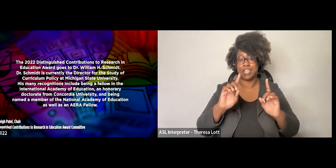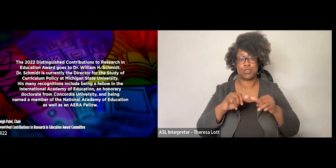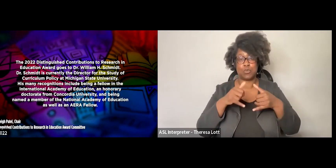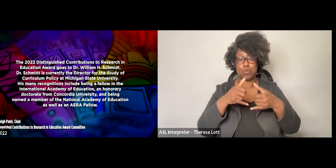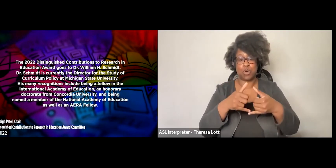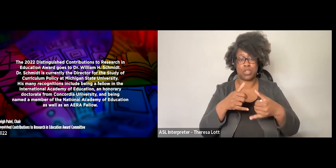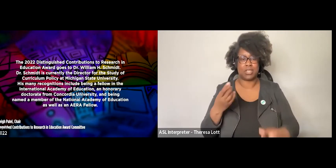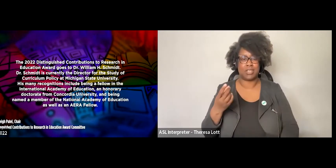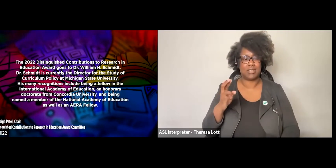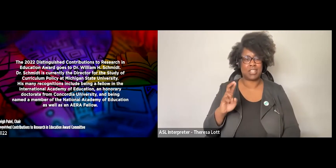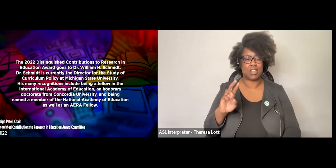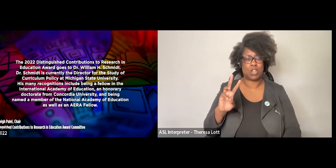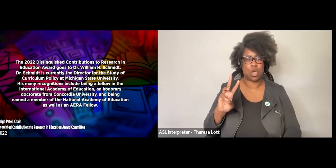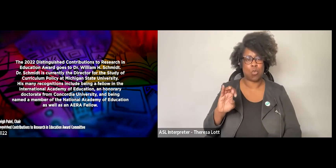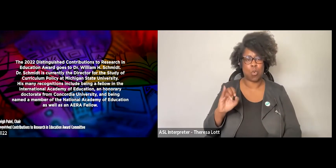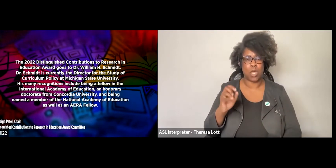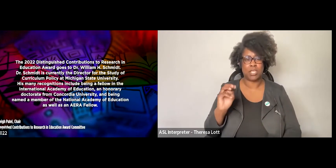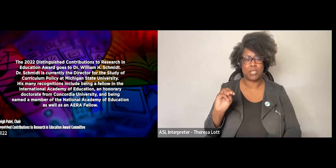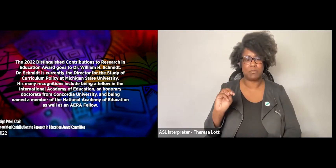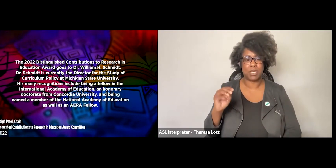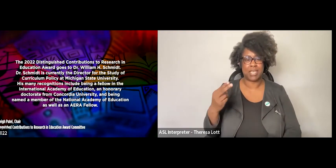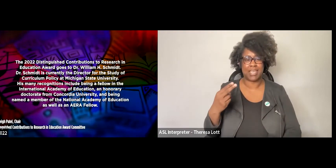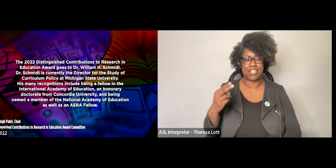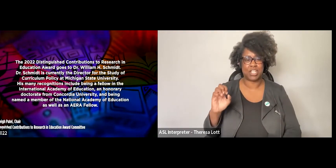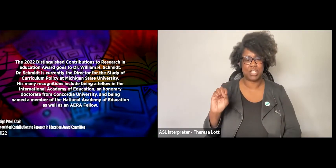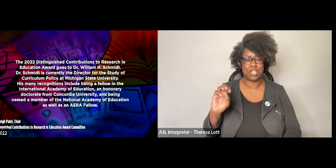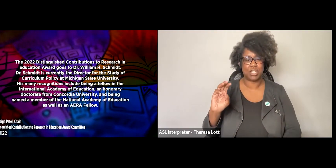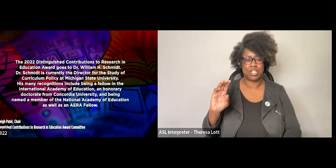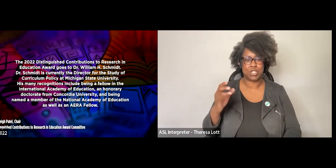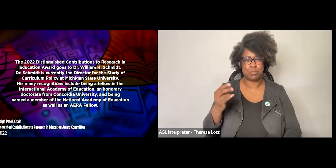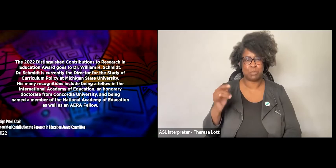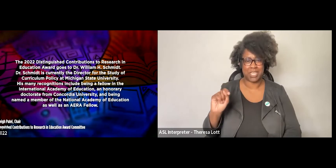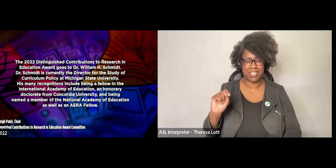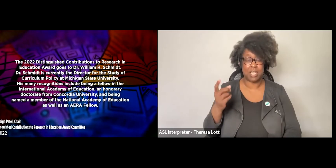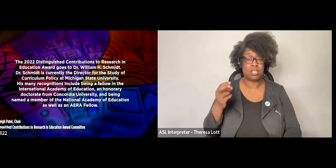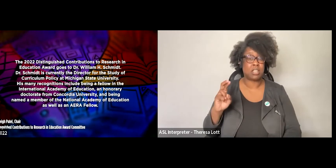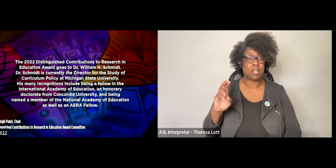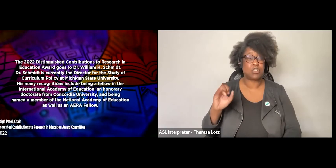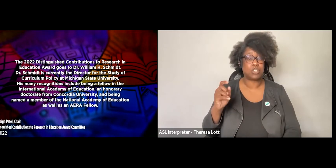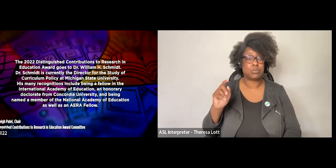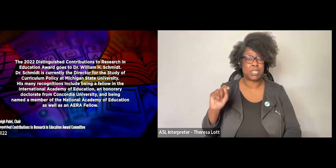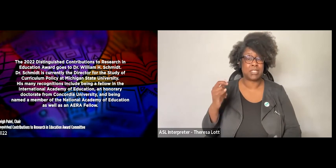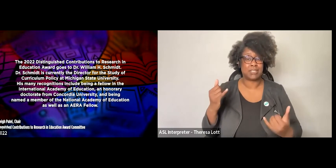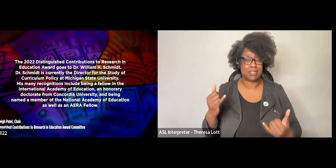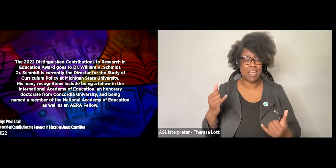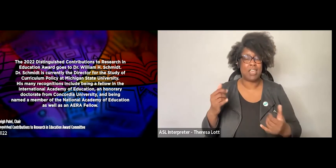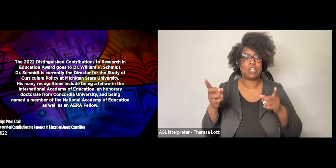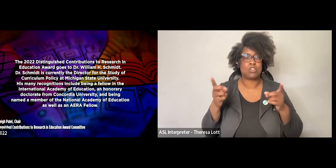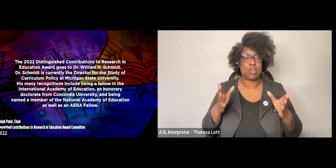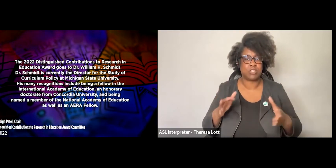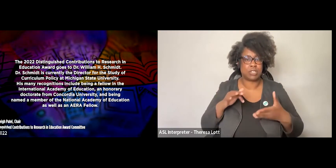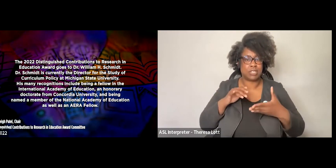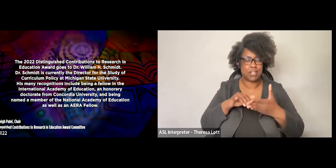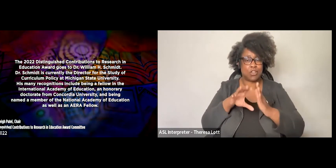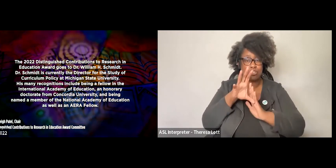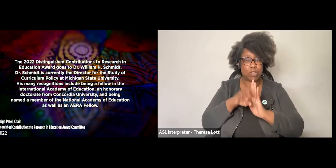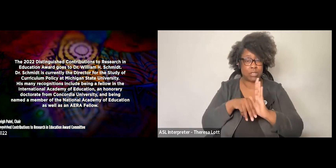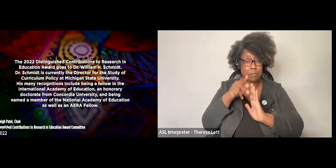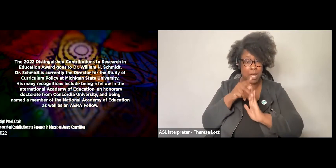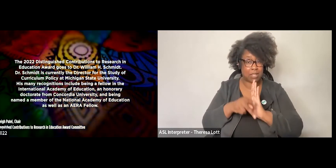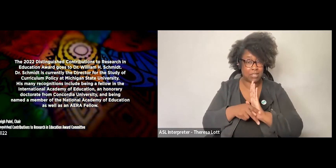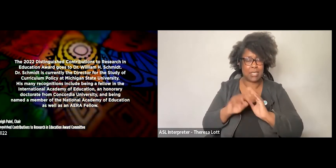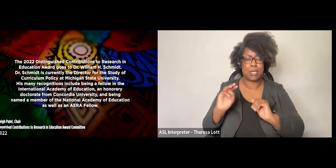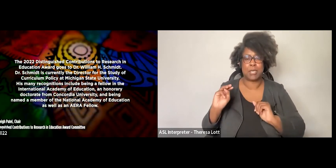Dr. William H. Schmidt. Dr. Schmidt is currently the Director for the Study of Curriculum Policy at Michigan State